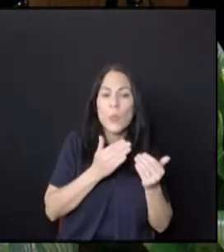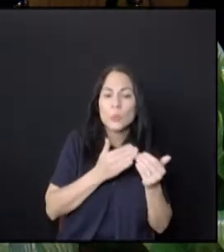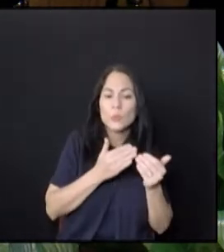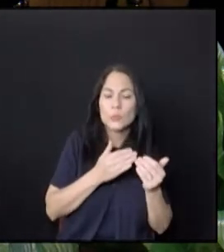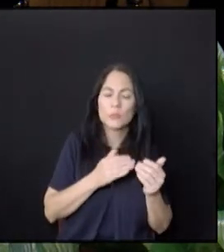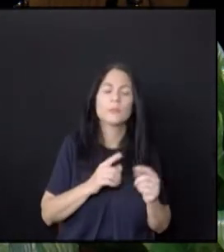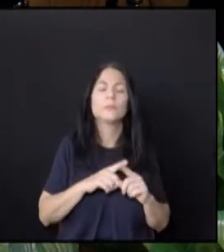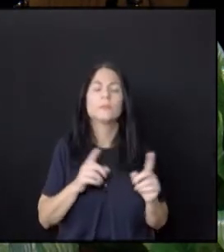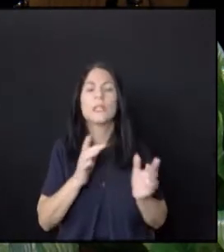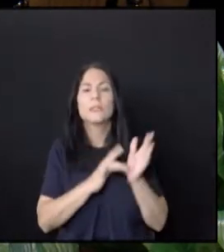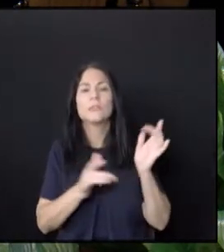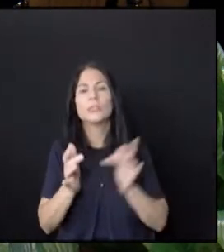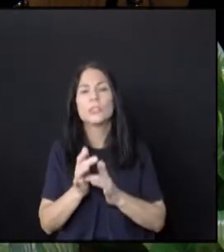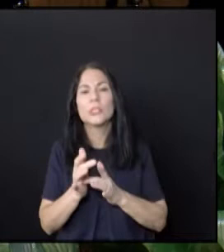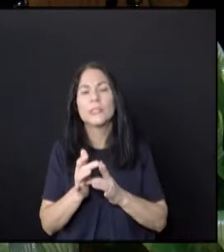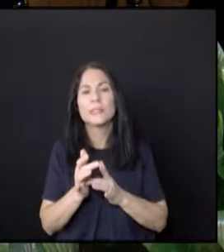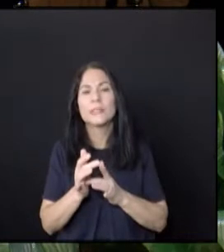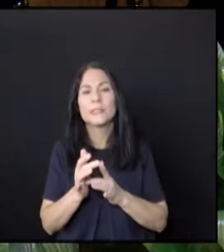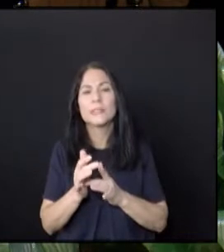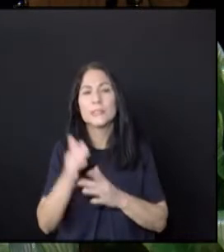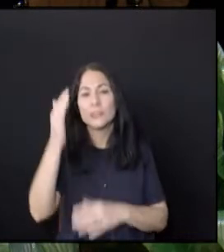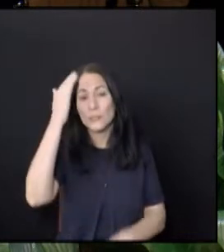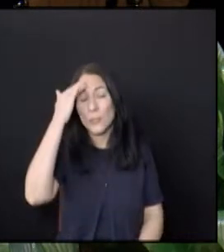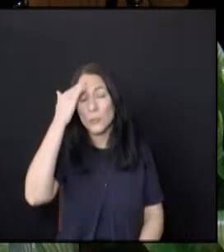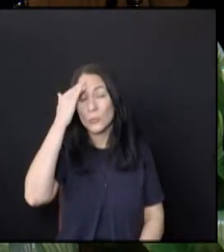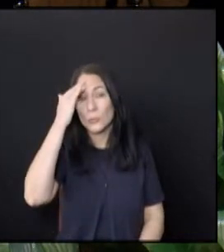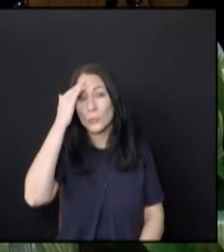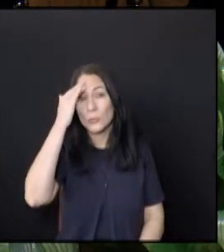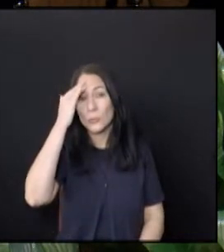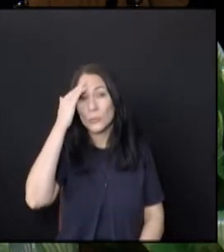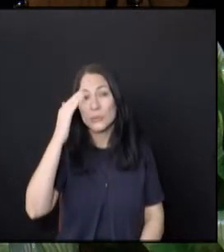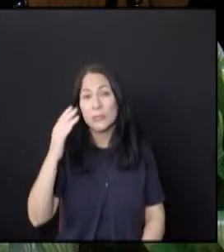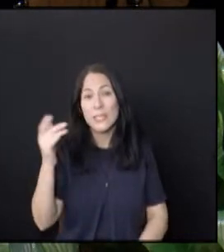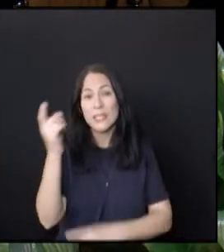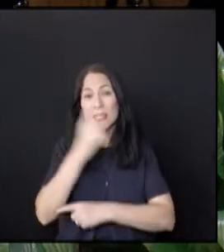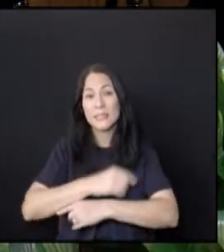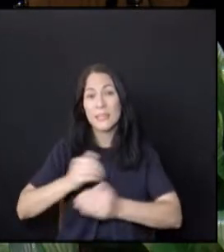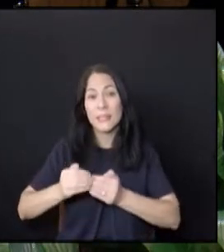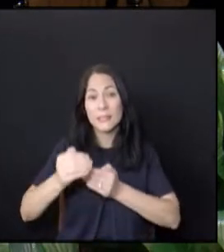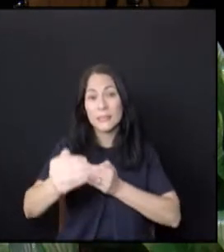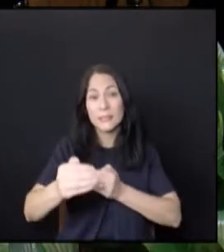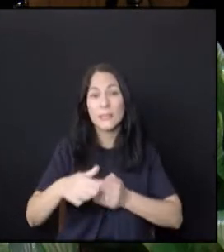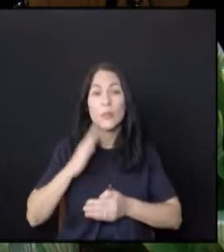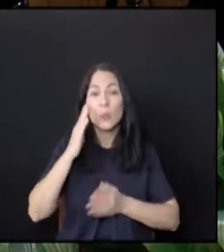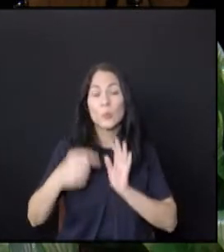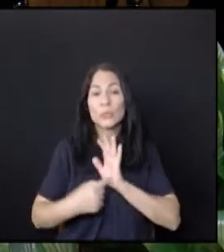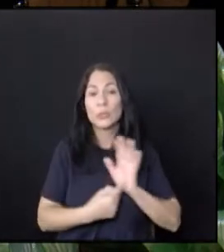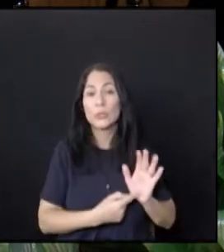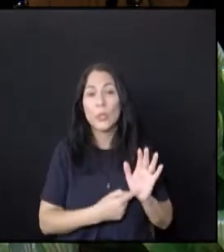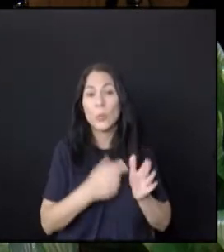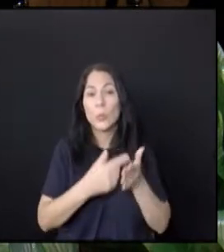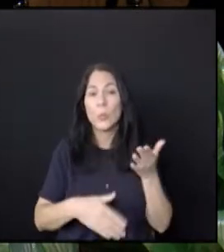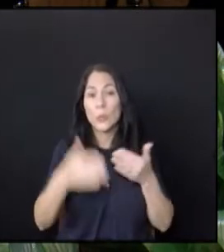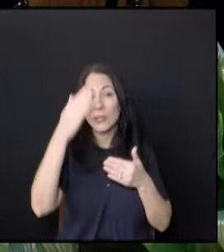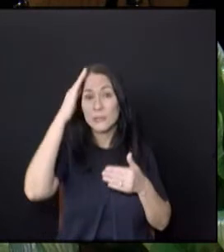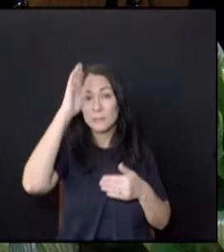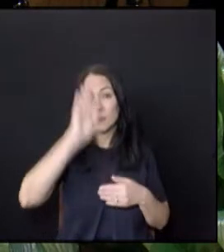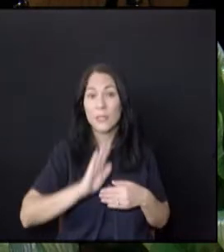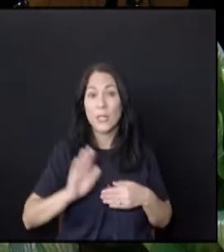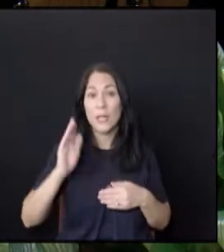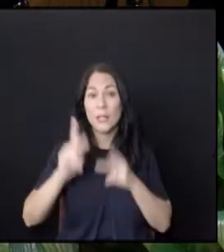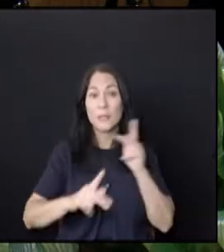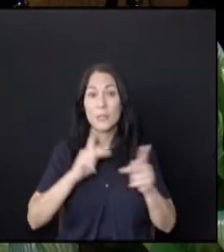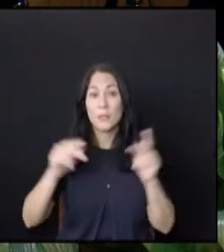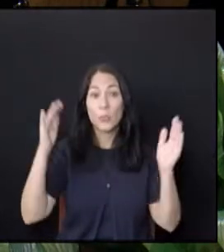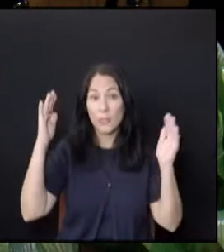But Jesus also knows, as these days ahead will demonstrate, whatever God's people expected that to look like,